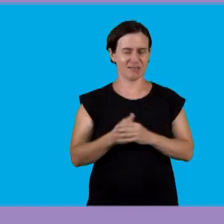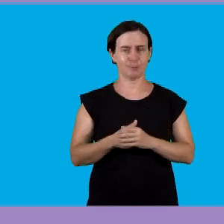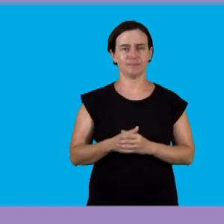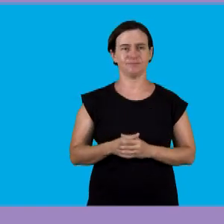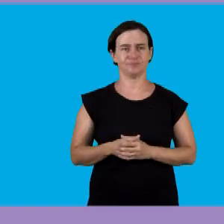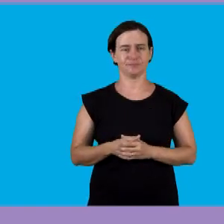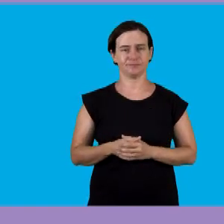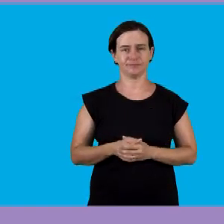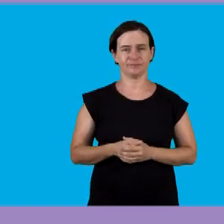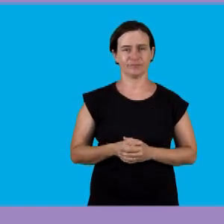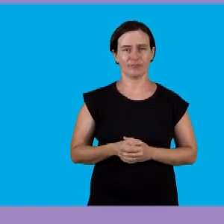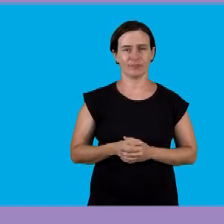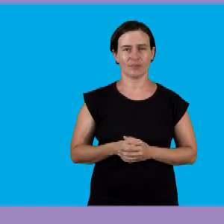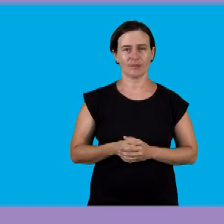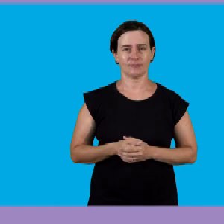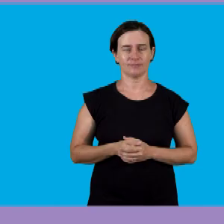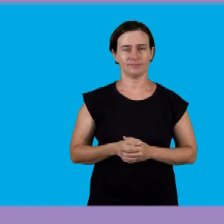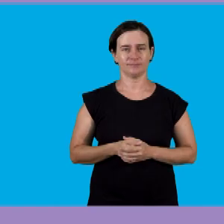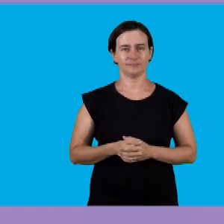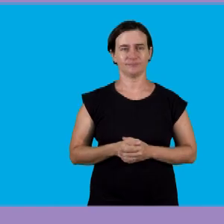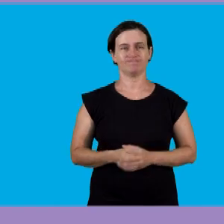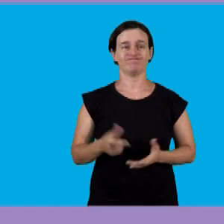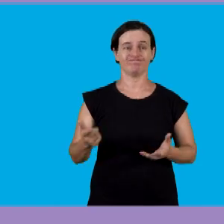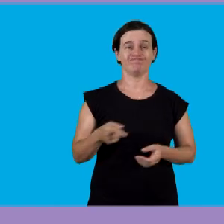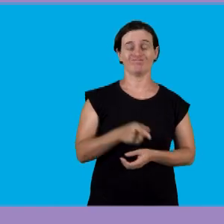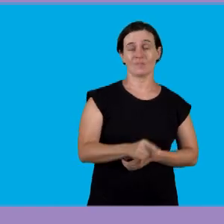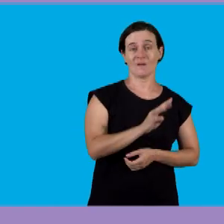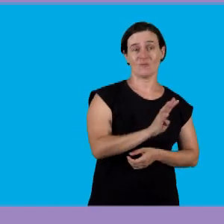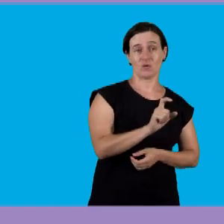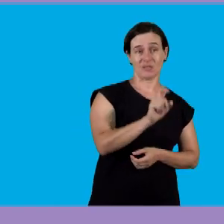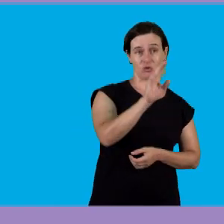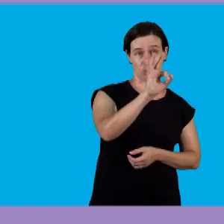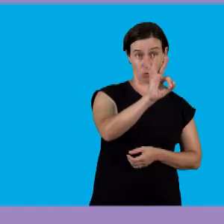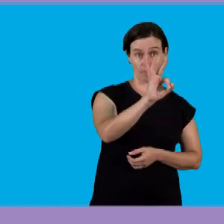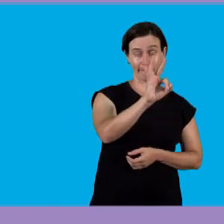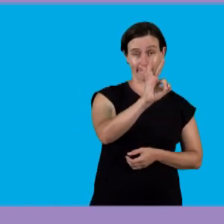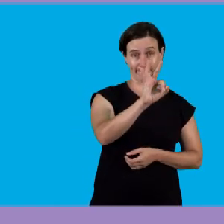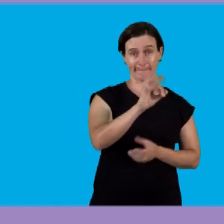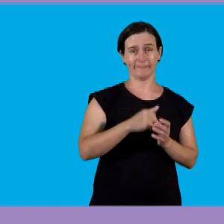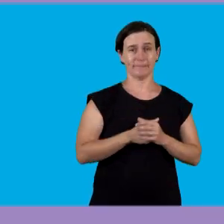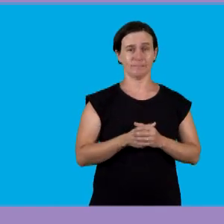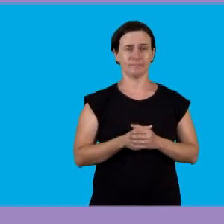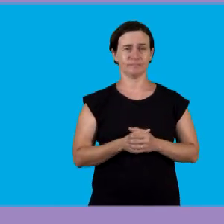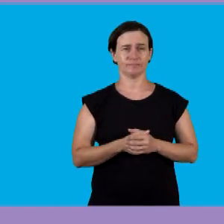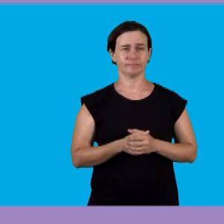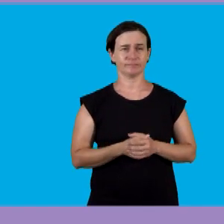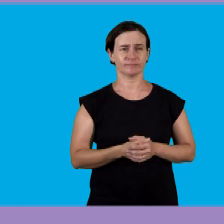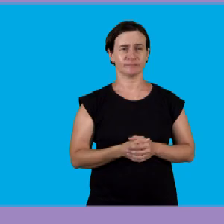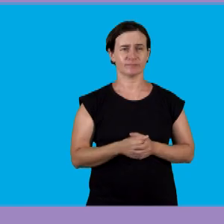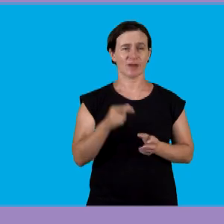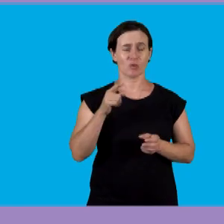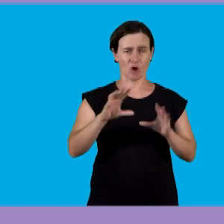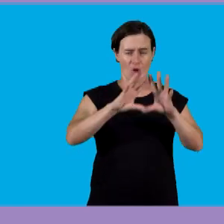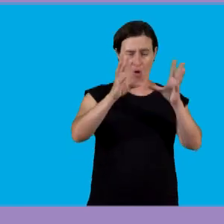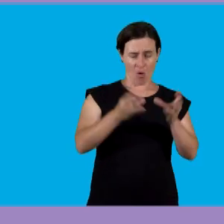us to calculate this or to simplify this expression. So we have a 4x cubed, and when we are looking at the